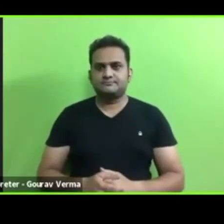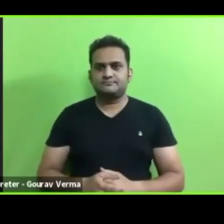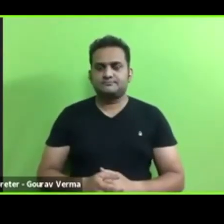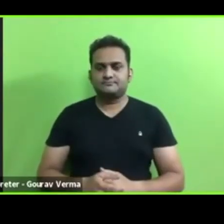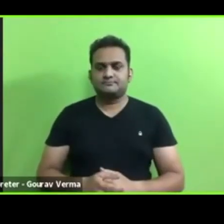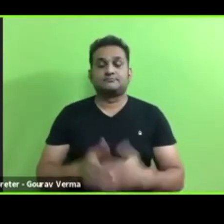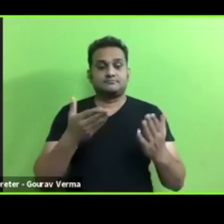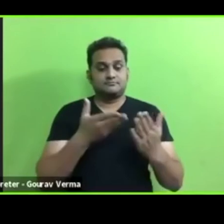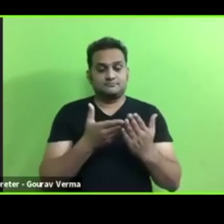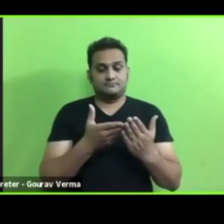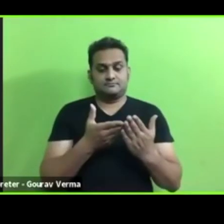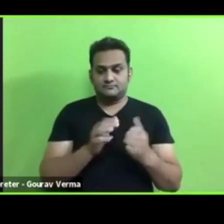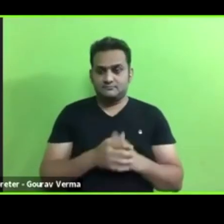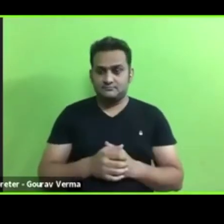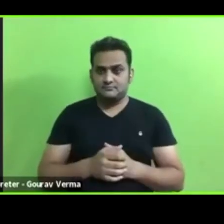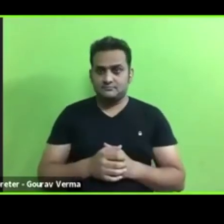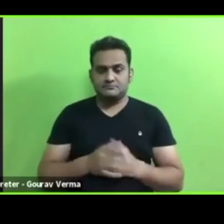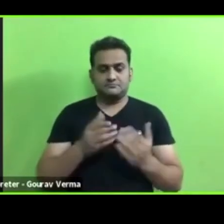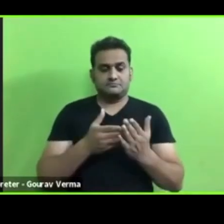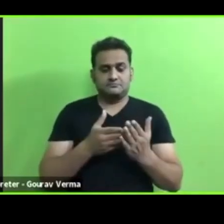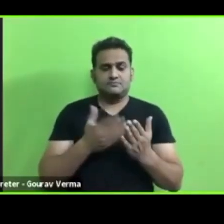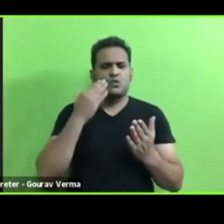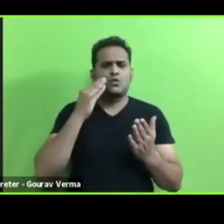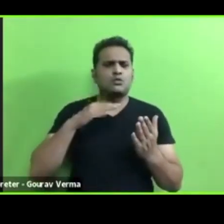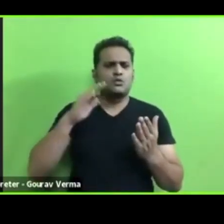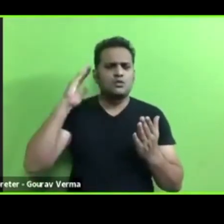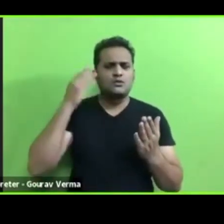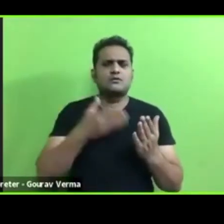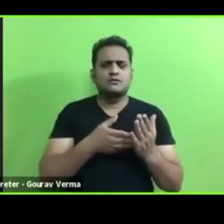This is when the